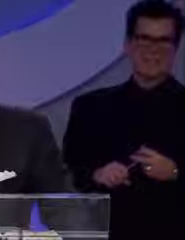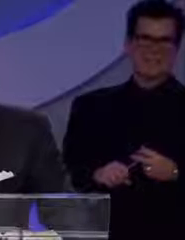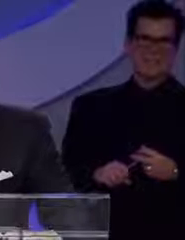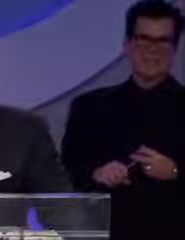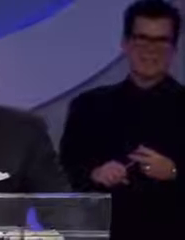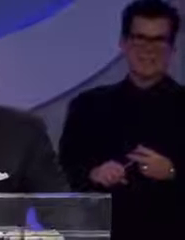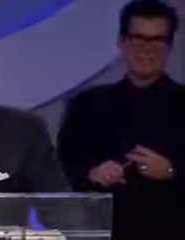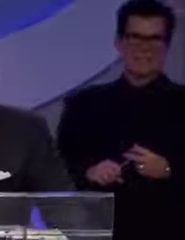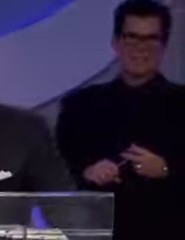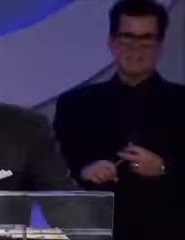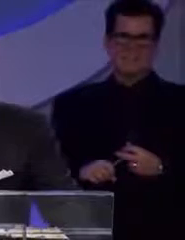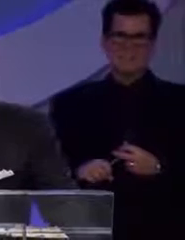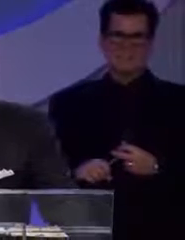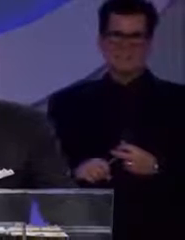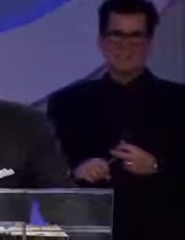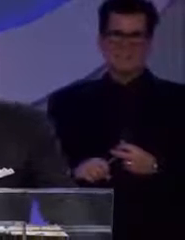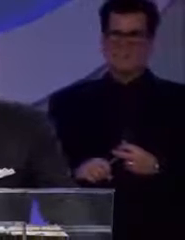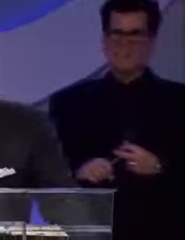Excuse me.